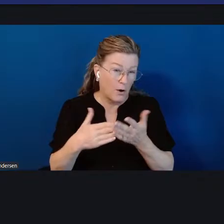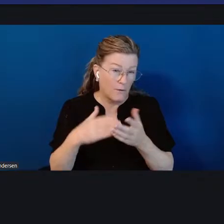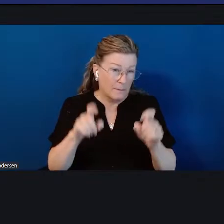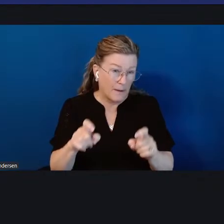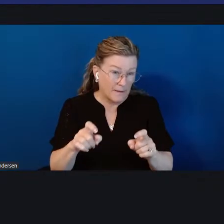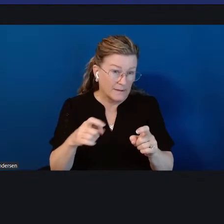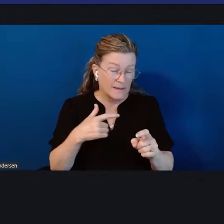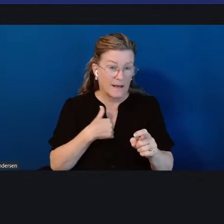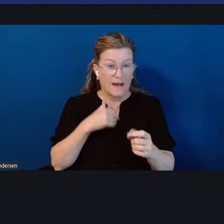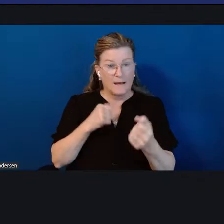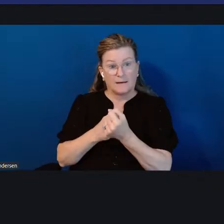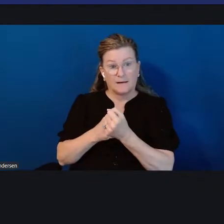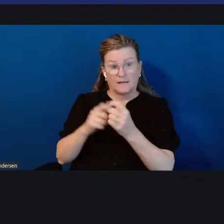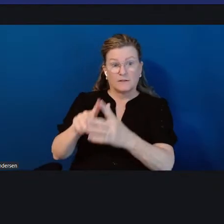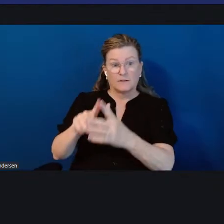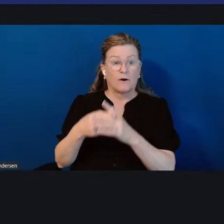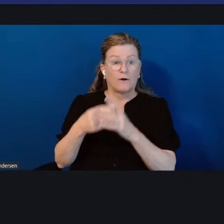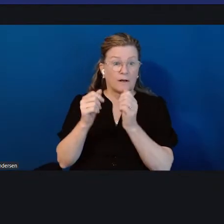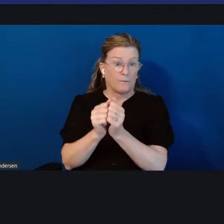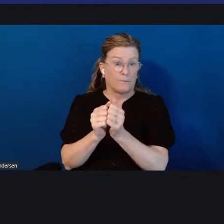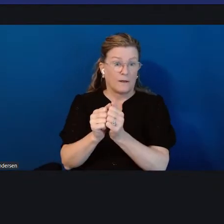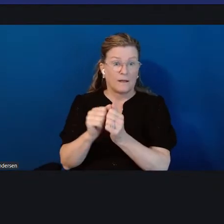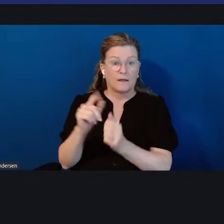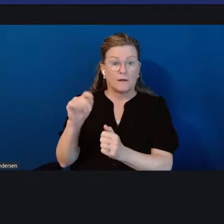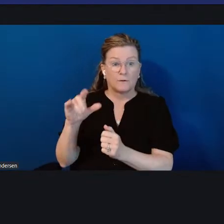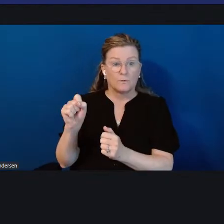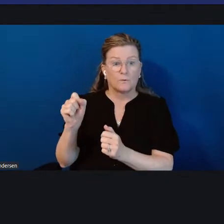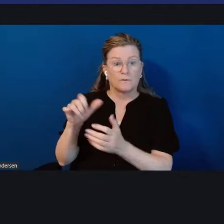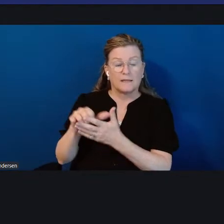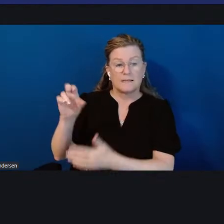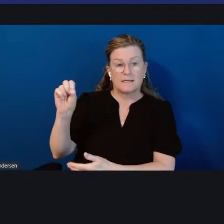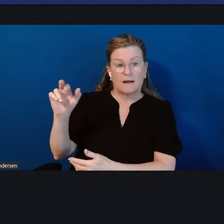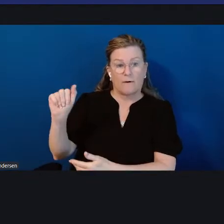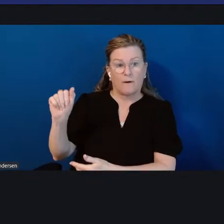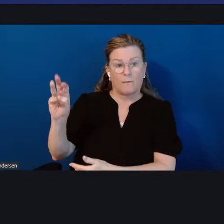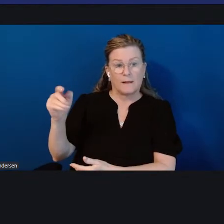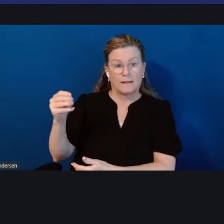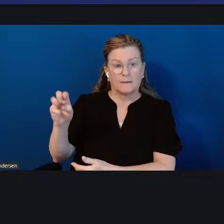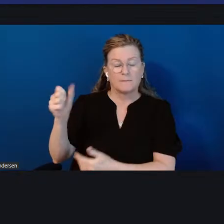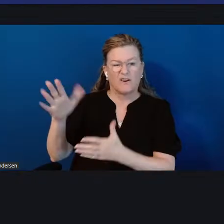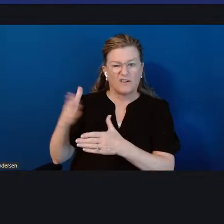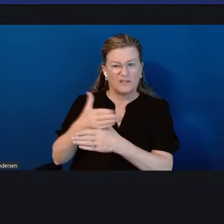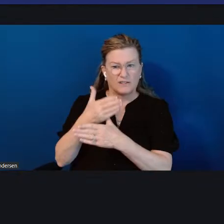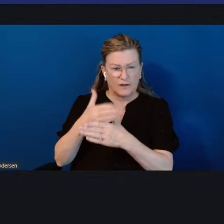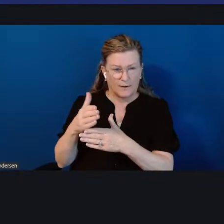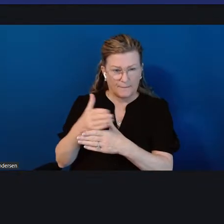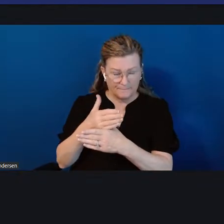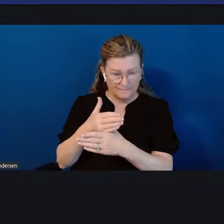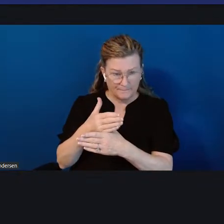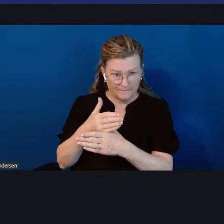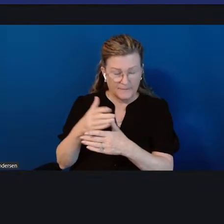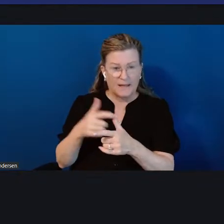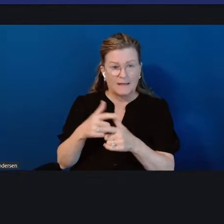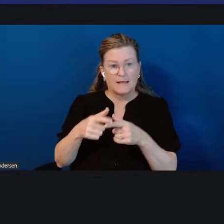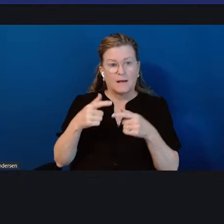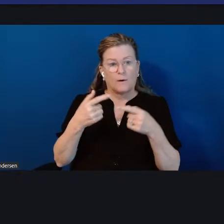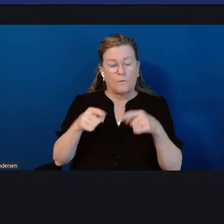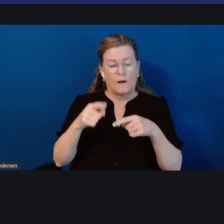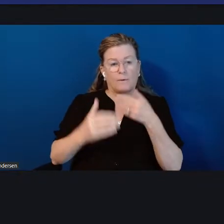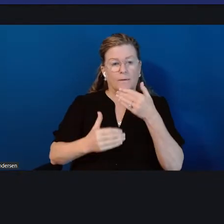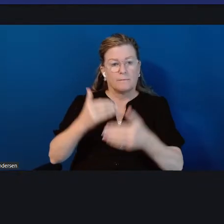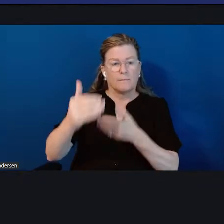I would advocate starting with the tools that Sarah Williams has presented. And then as we do that, we would